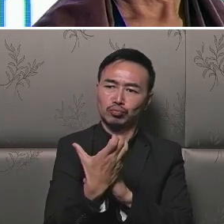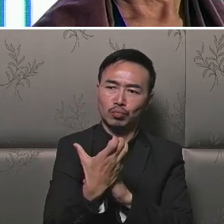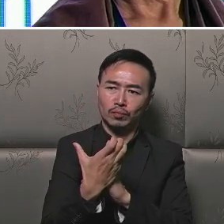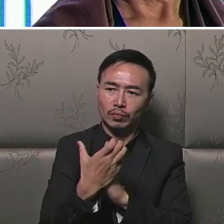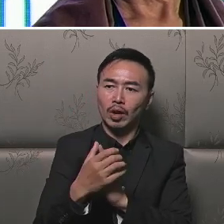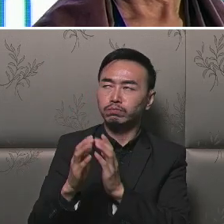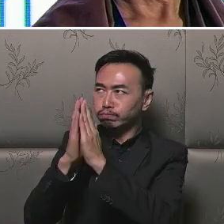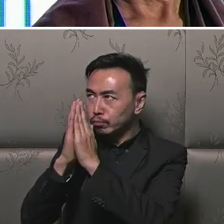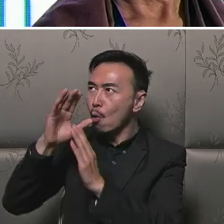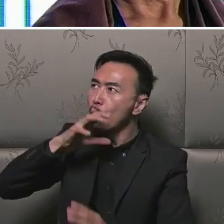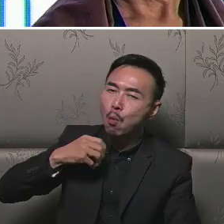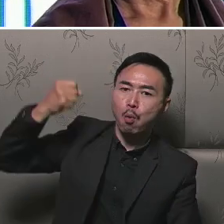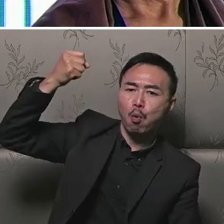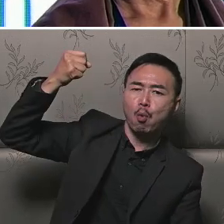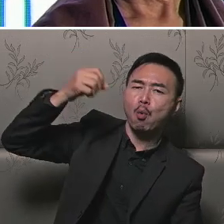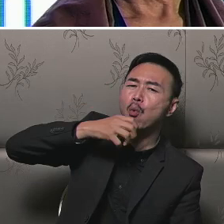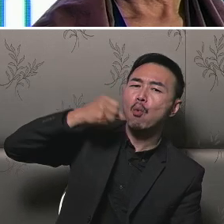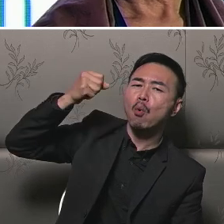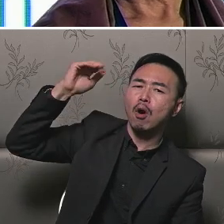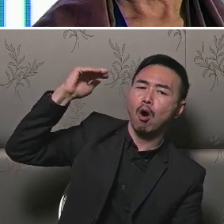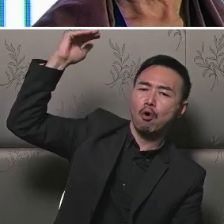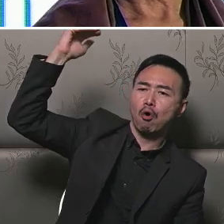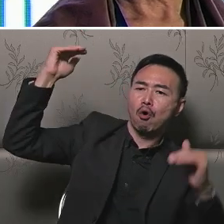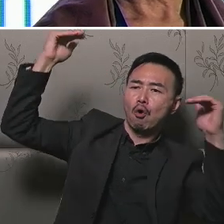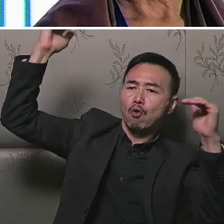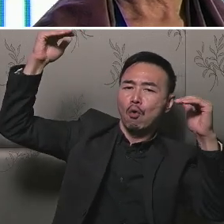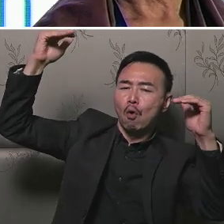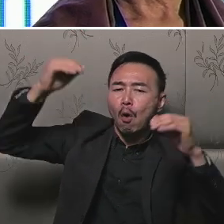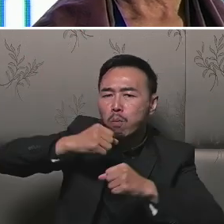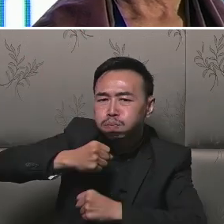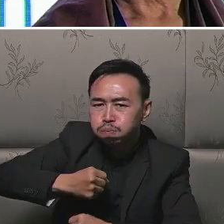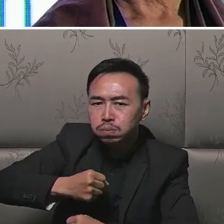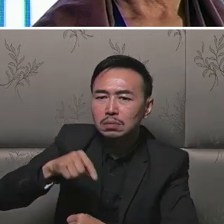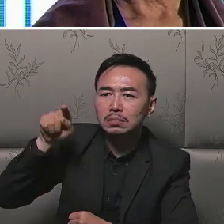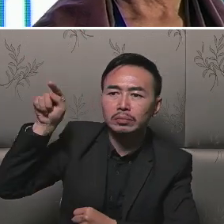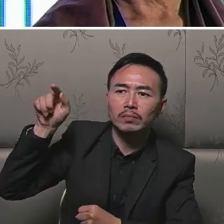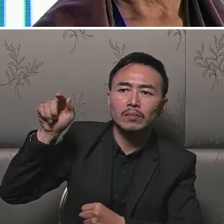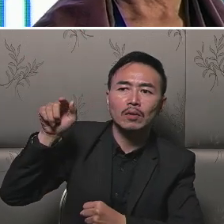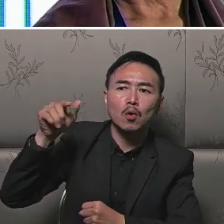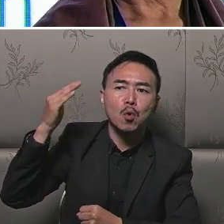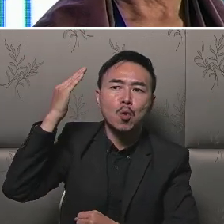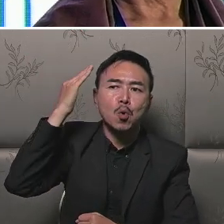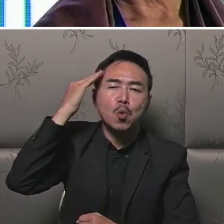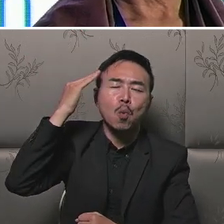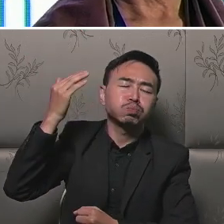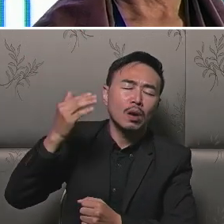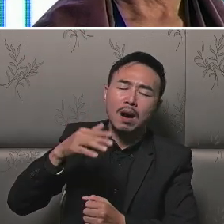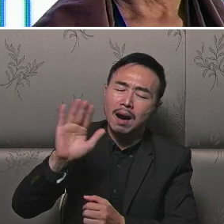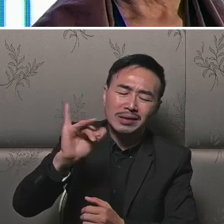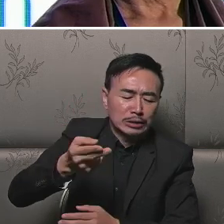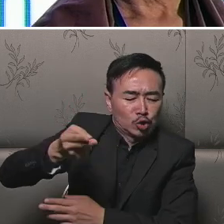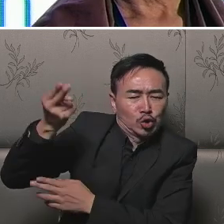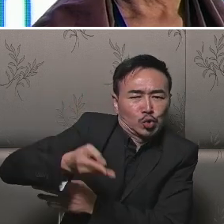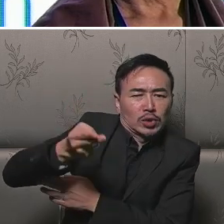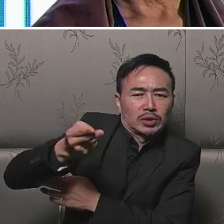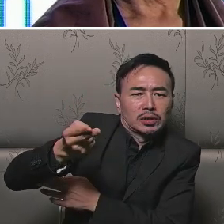been applying since time immemorial, especially in community-based learning centers, and